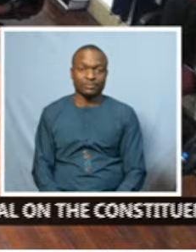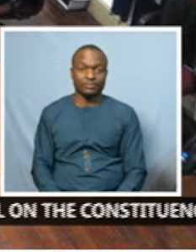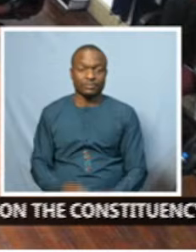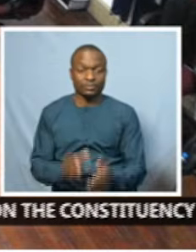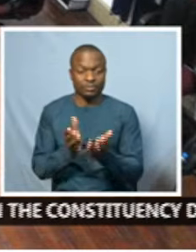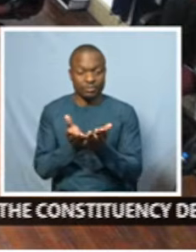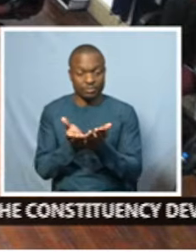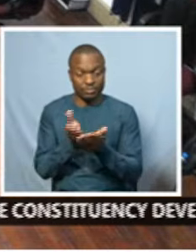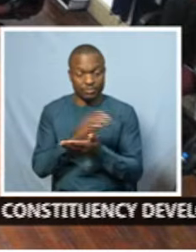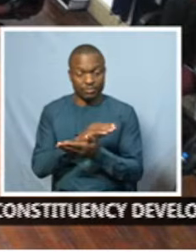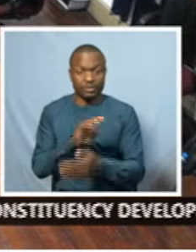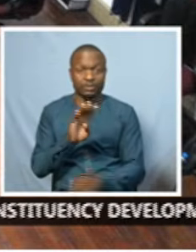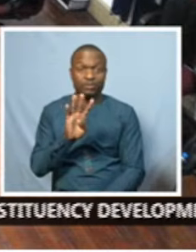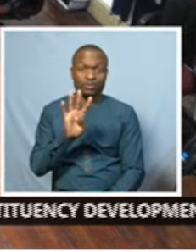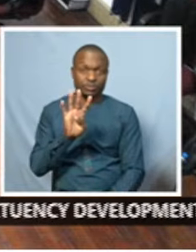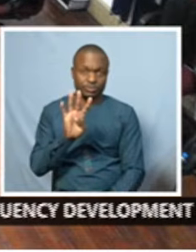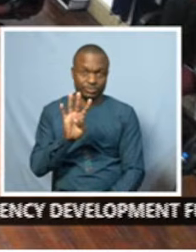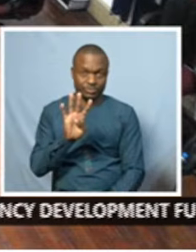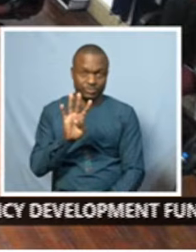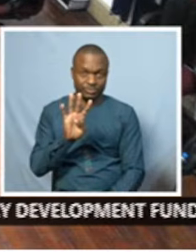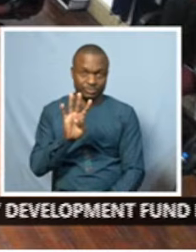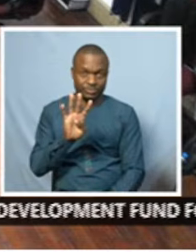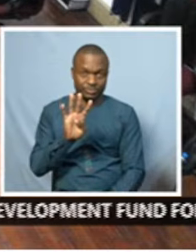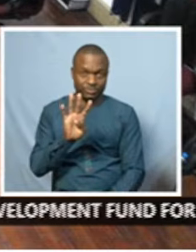Page 4,